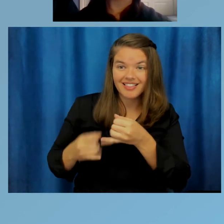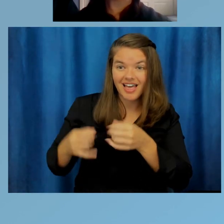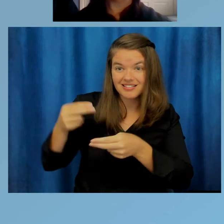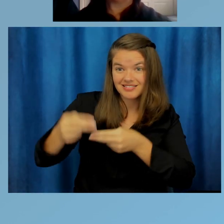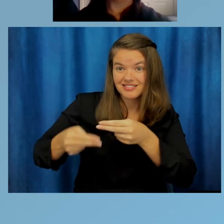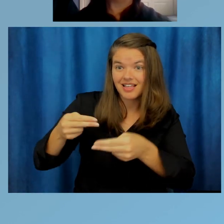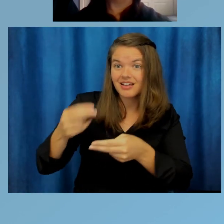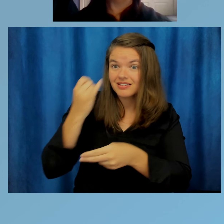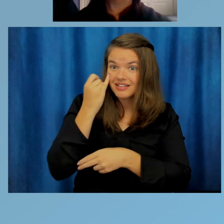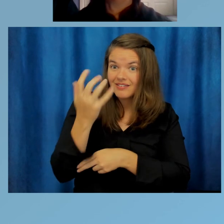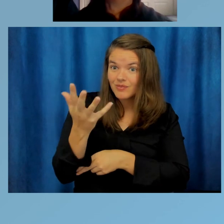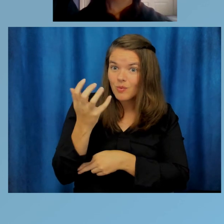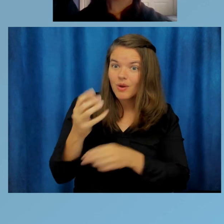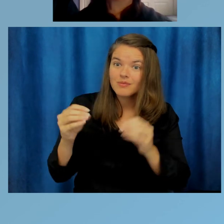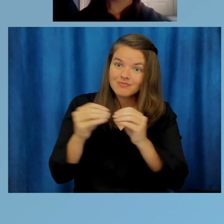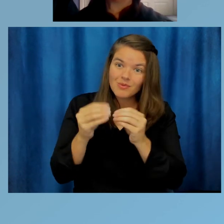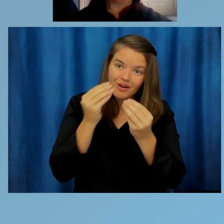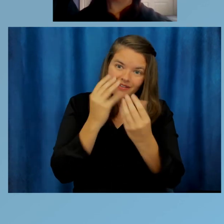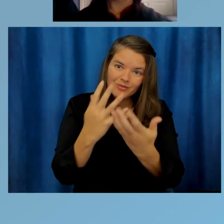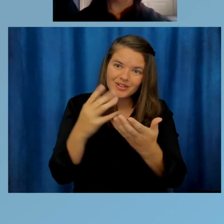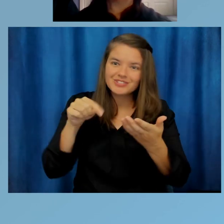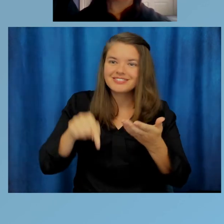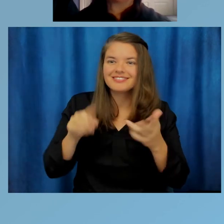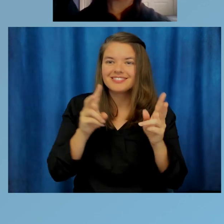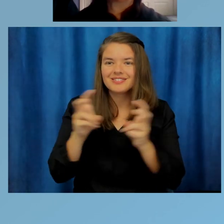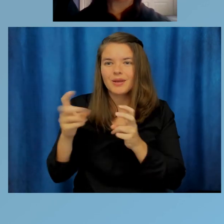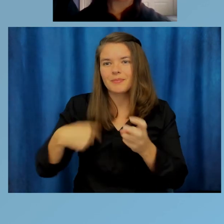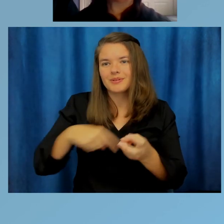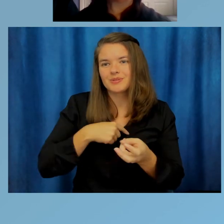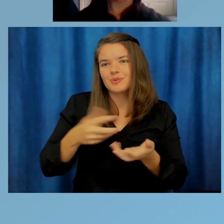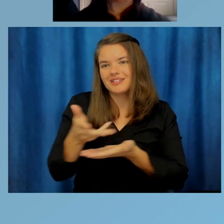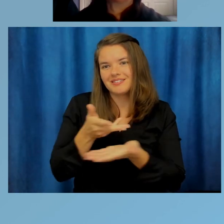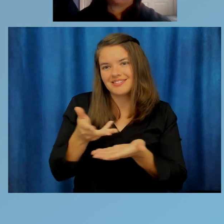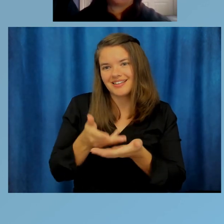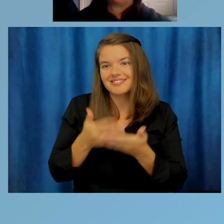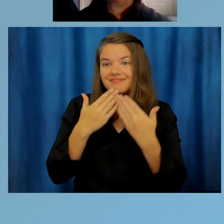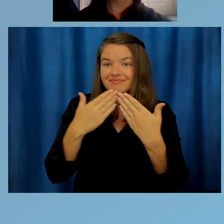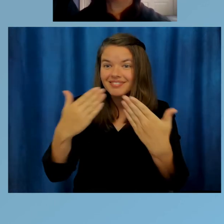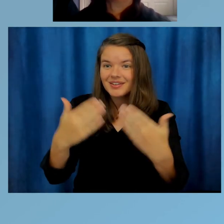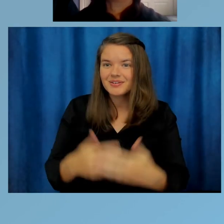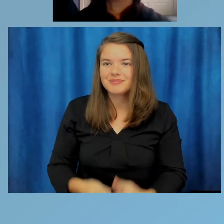a last slide if you want further information on the topics I discussed. Thank you.